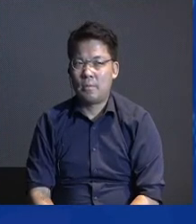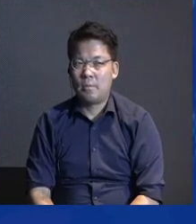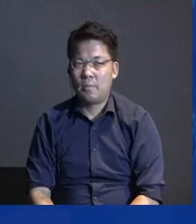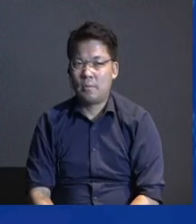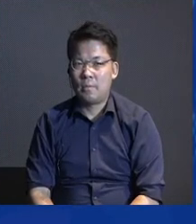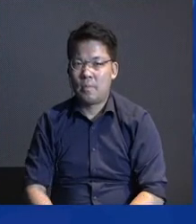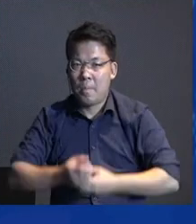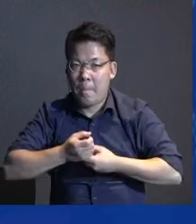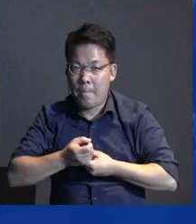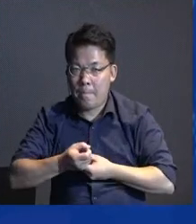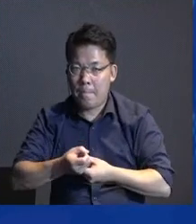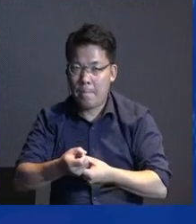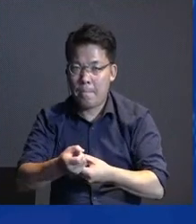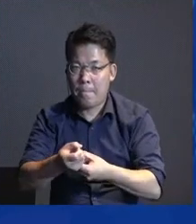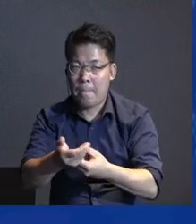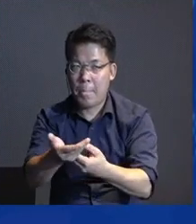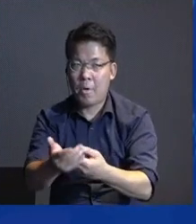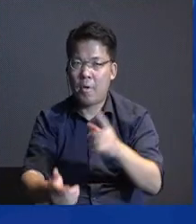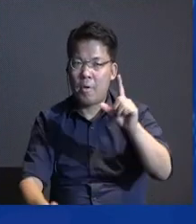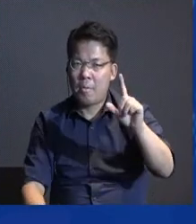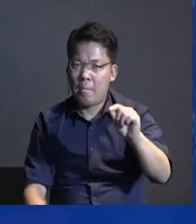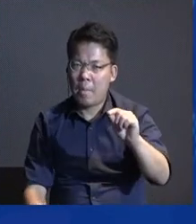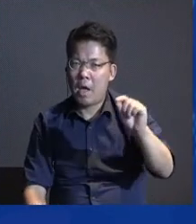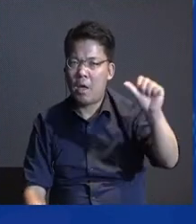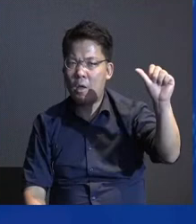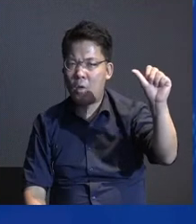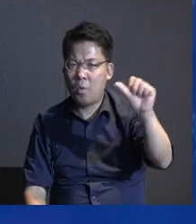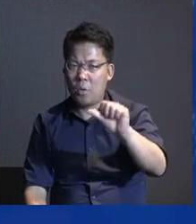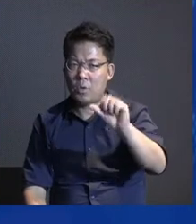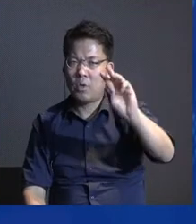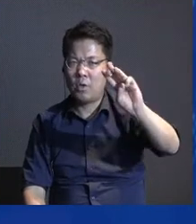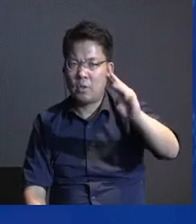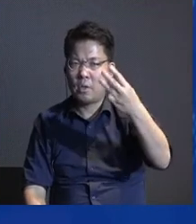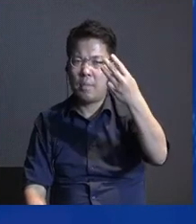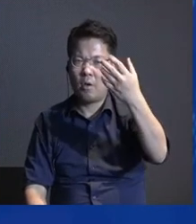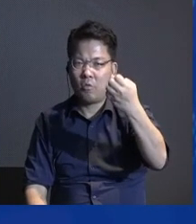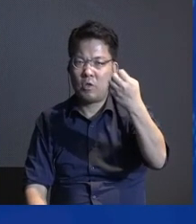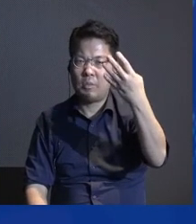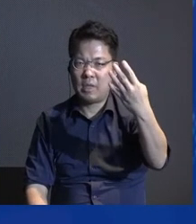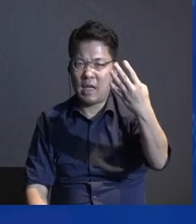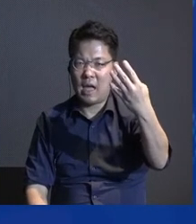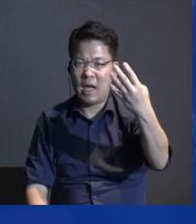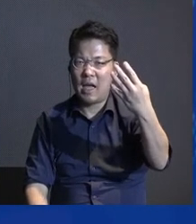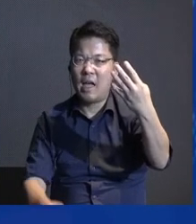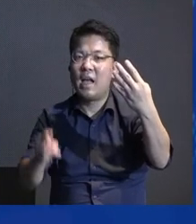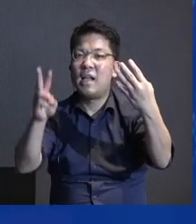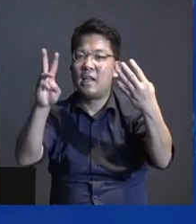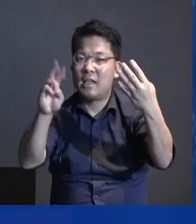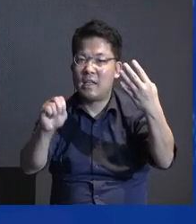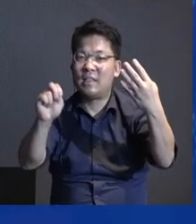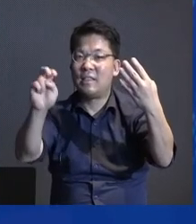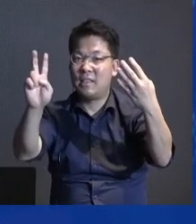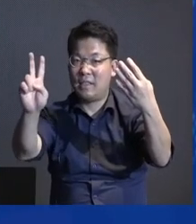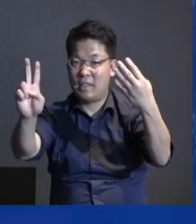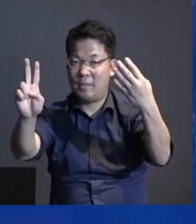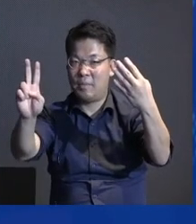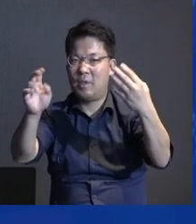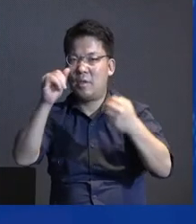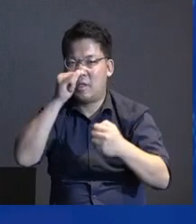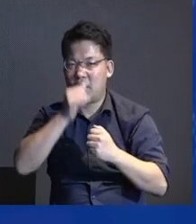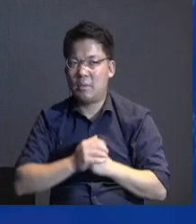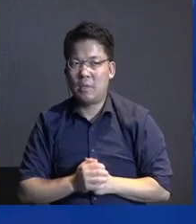15.394 square kilometers and is sectioned into four communities, with the total population of